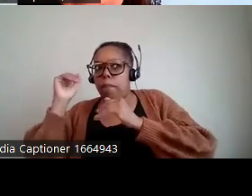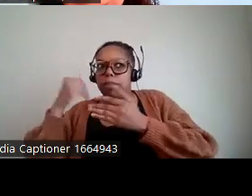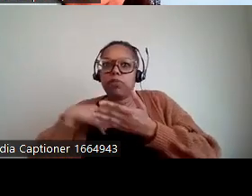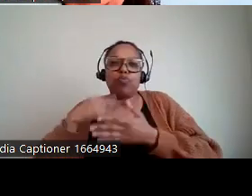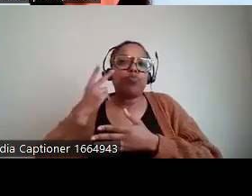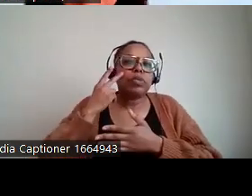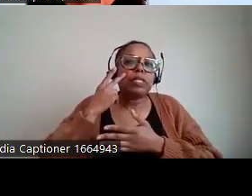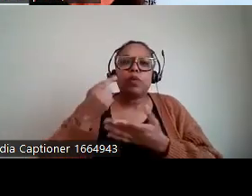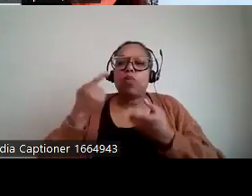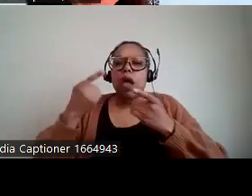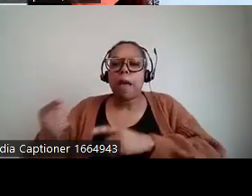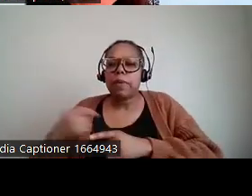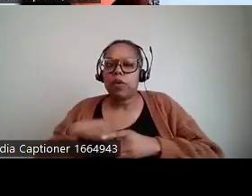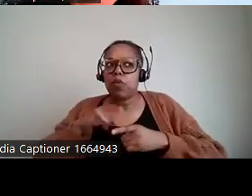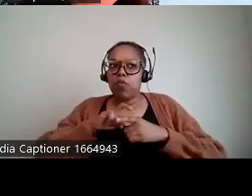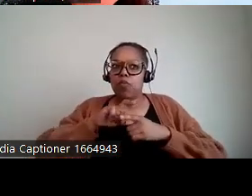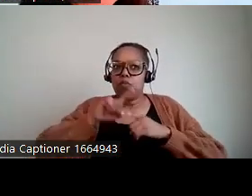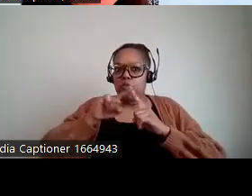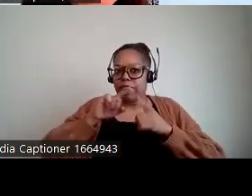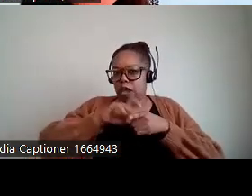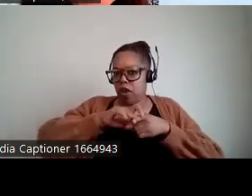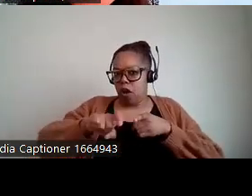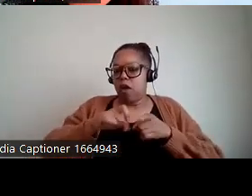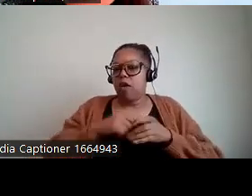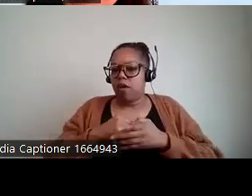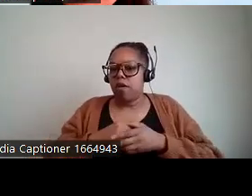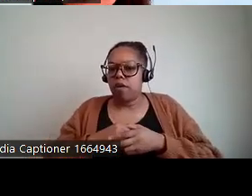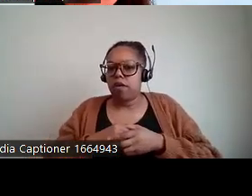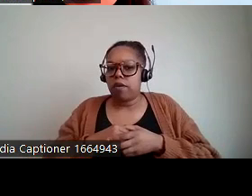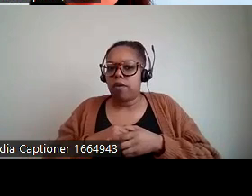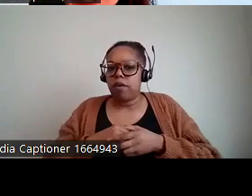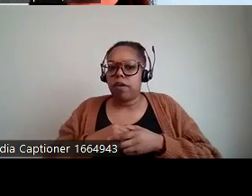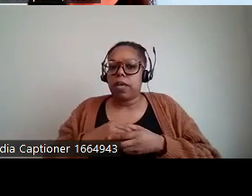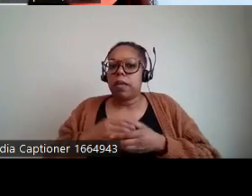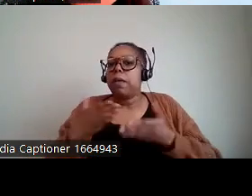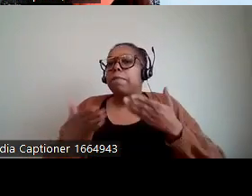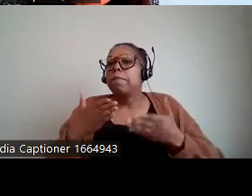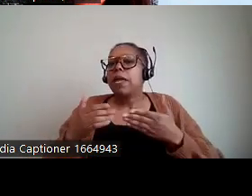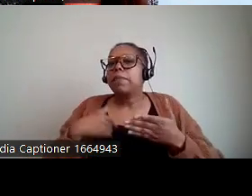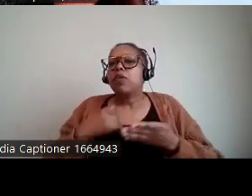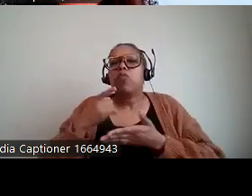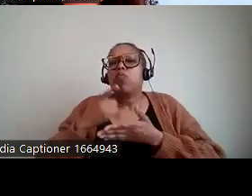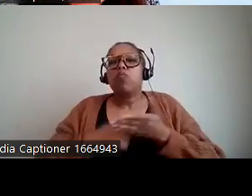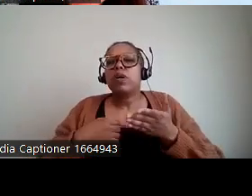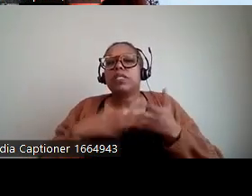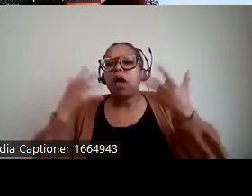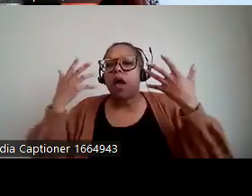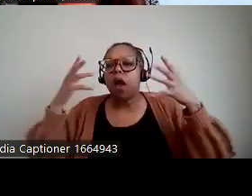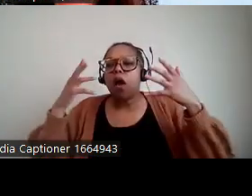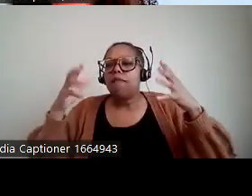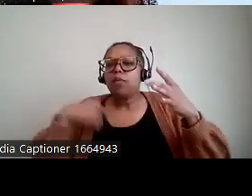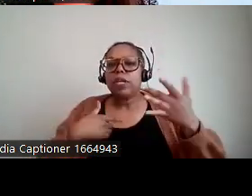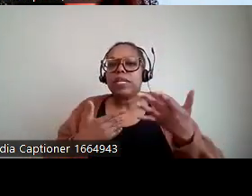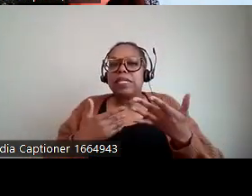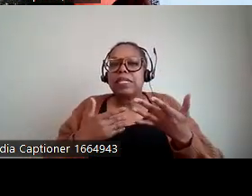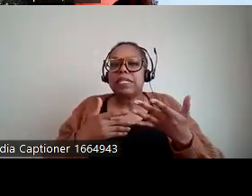The other things that we put on this safety plan is what might already be in place for a family. So they might already have a supportive teacher or